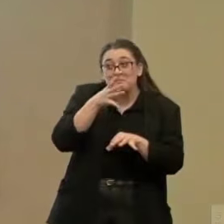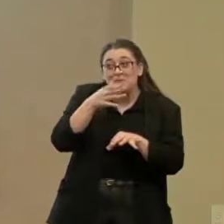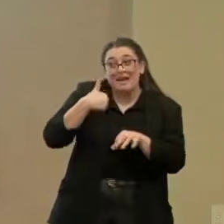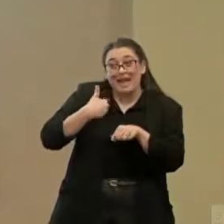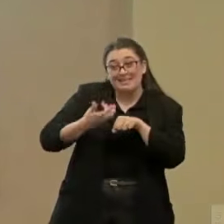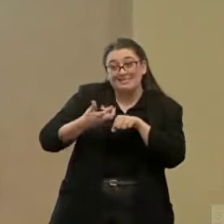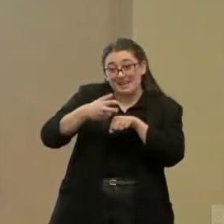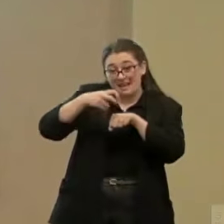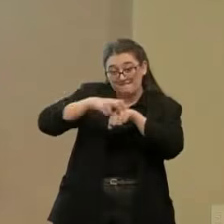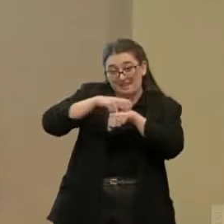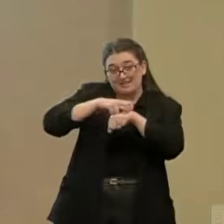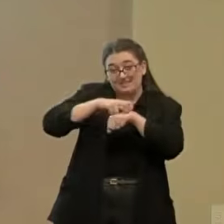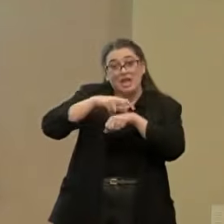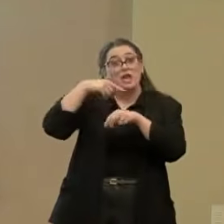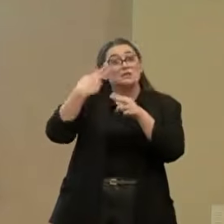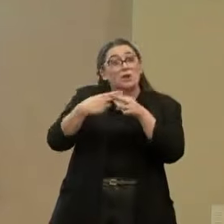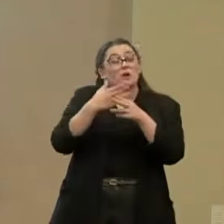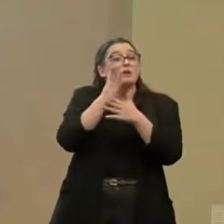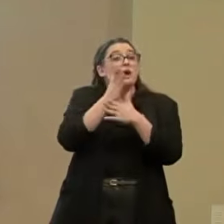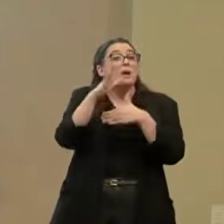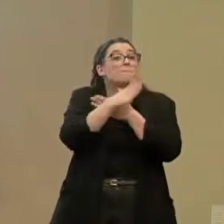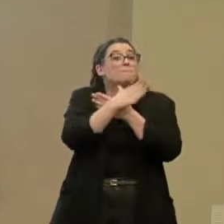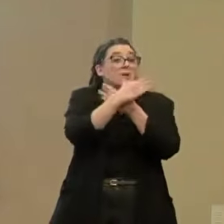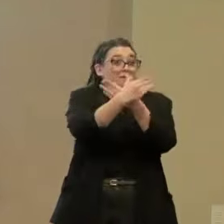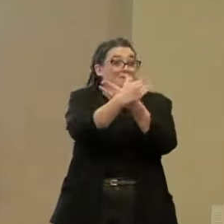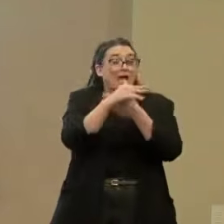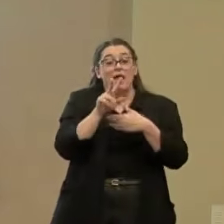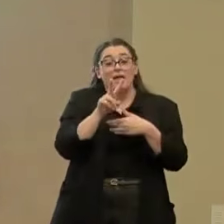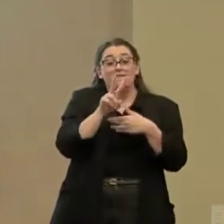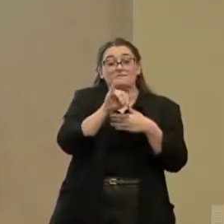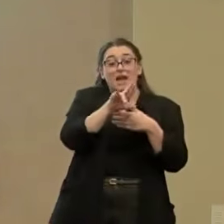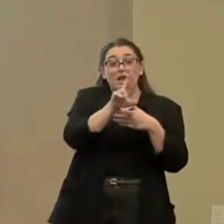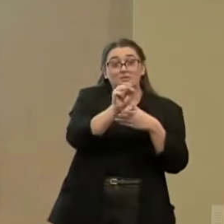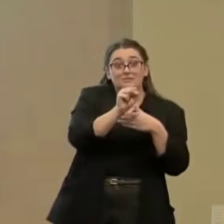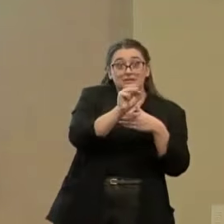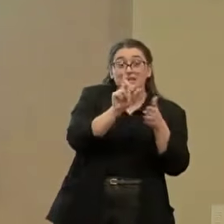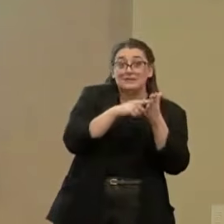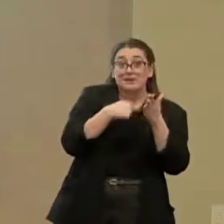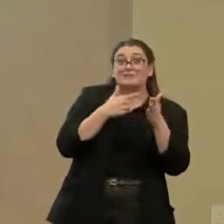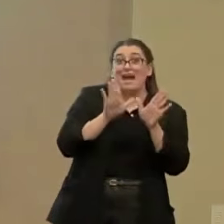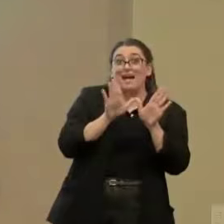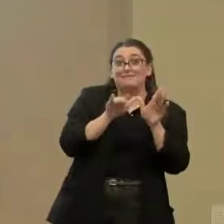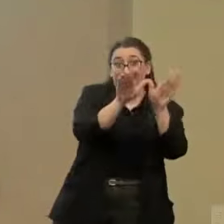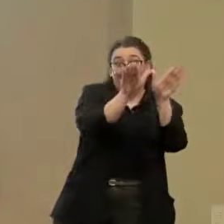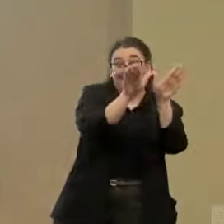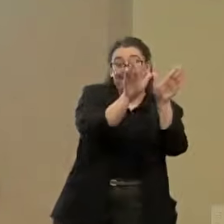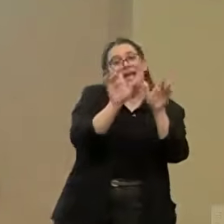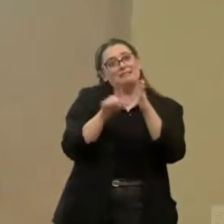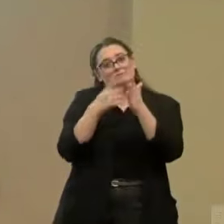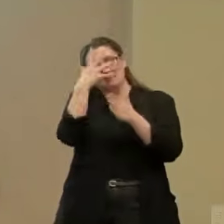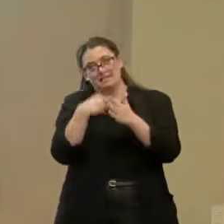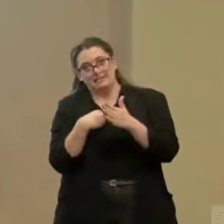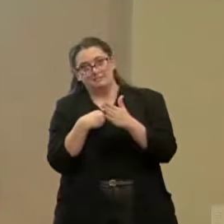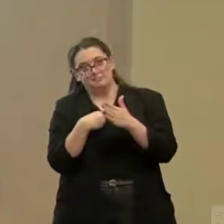virus, and it's called a butterfly virus, and sometimes I fly, and sometimes I sleep. And they're